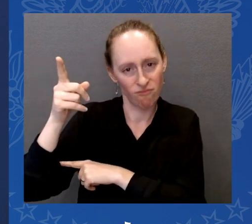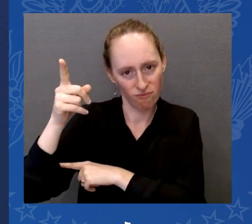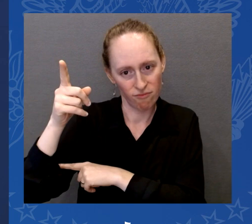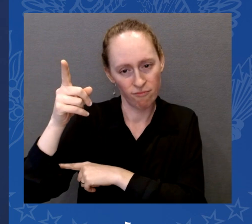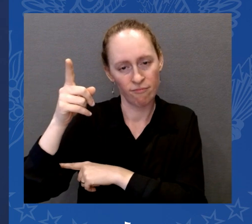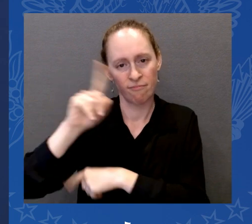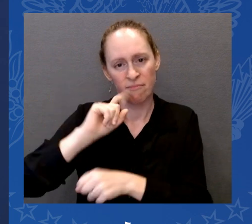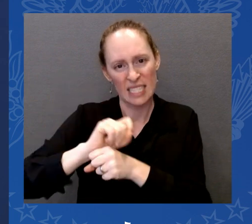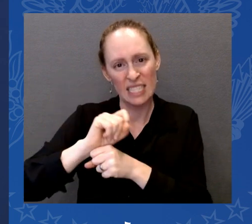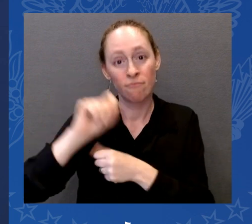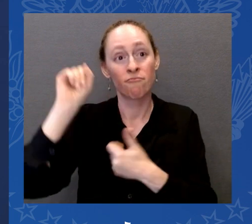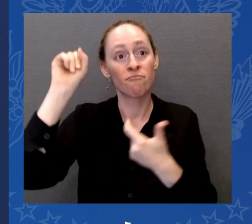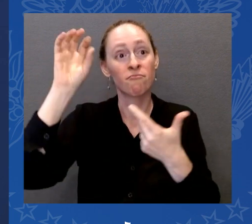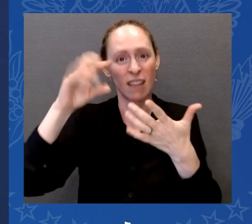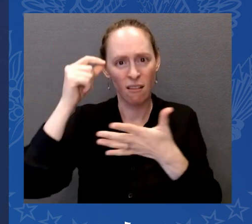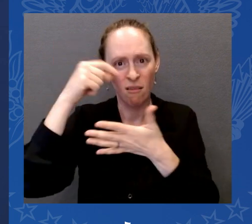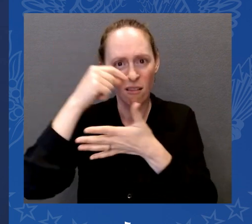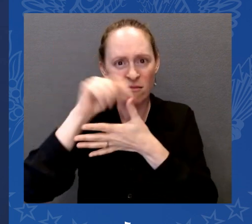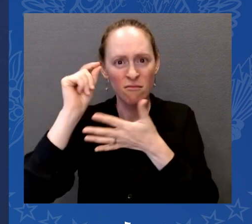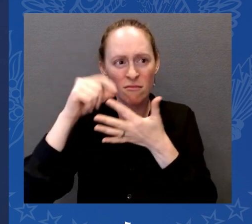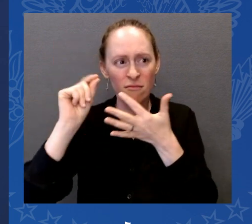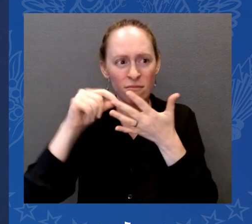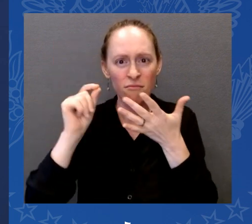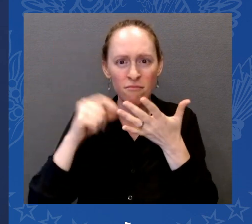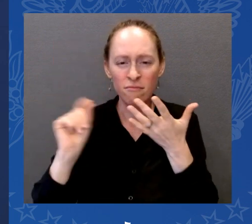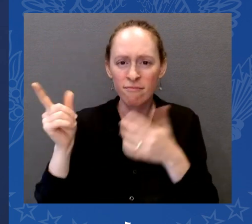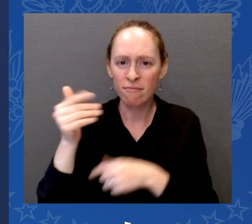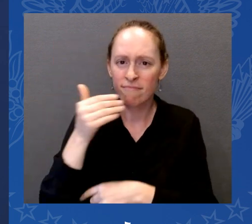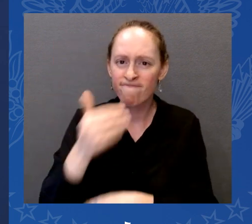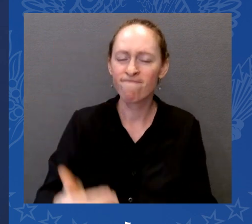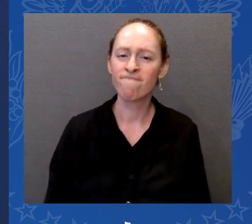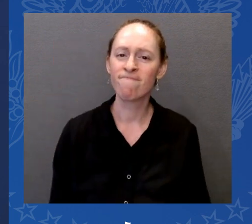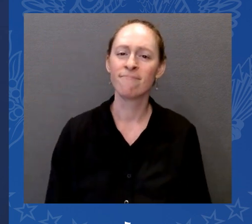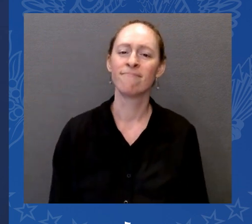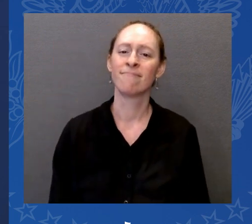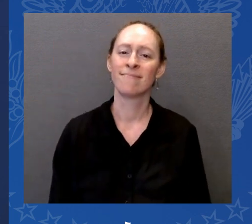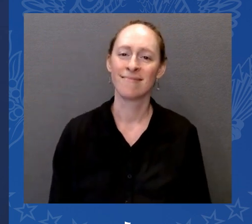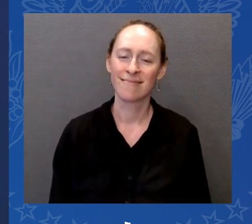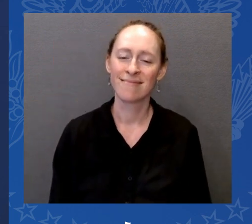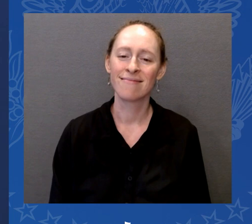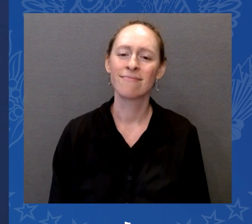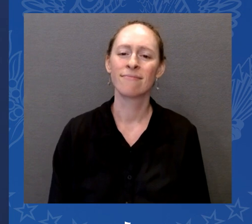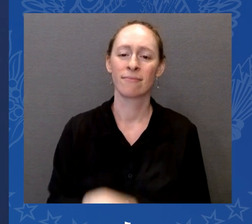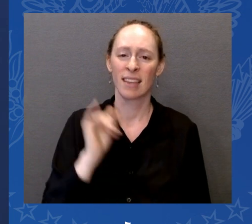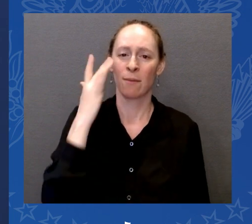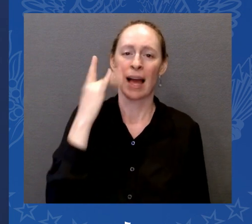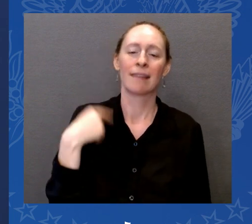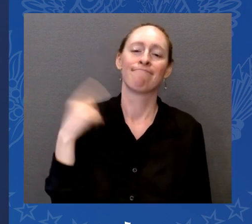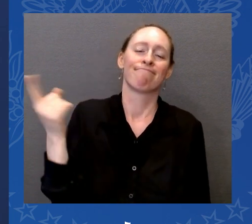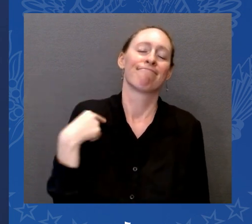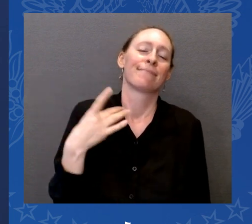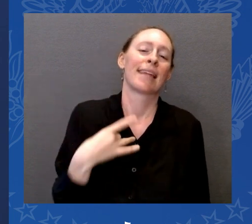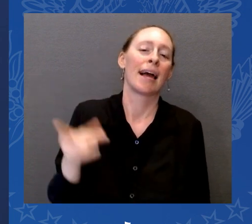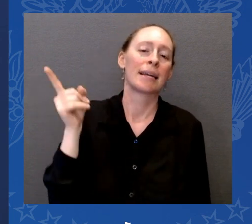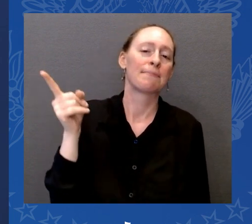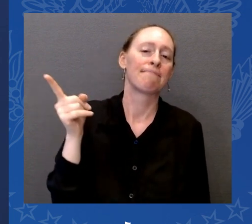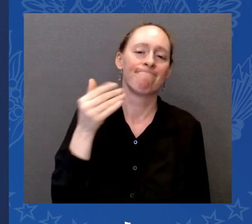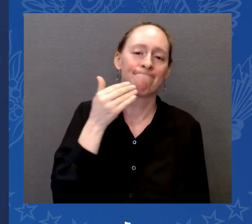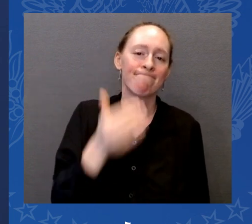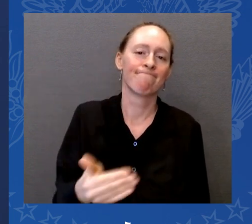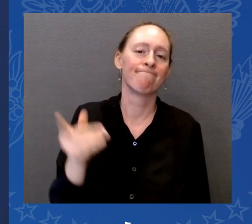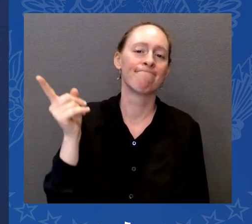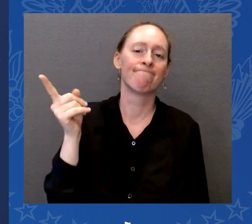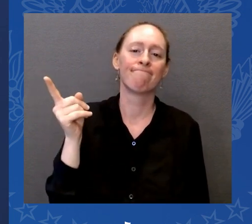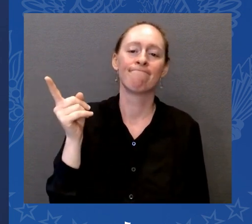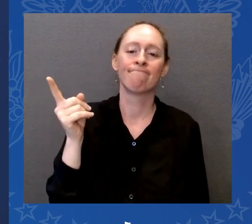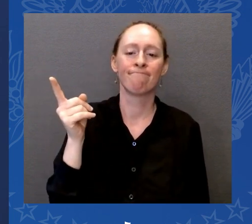One thing I really like about President Biden is that he understands the value of our workers in the United States, and that